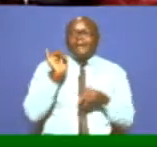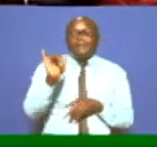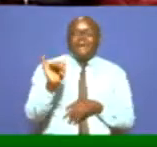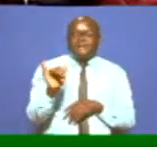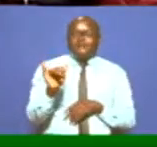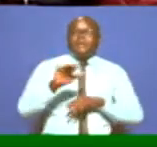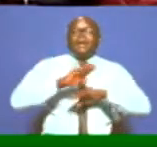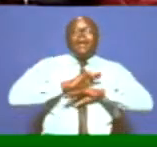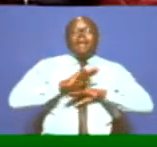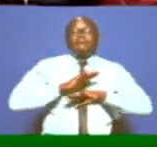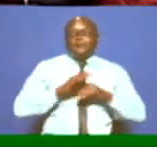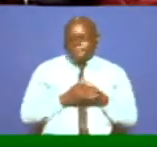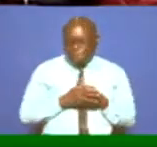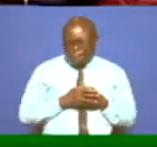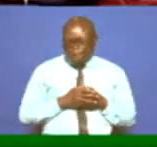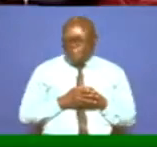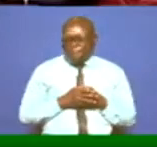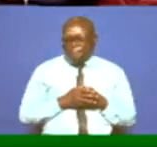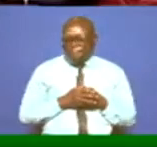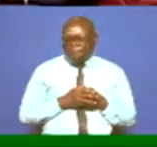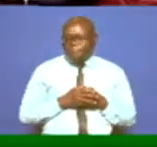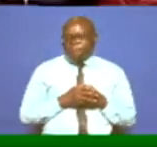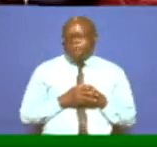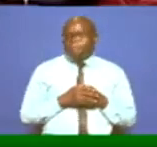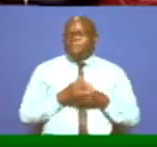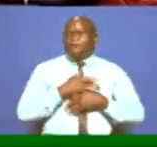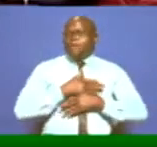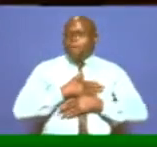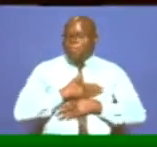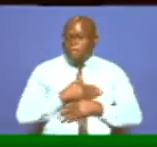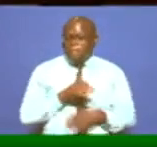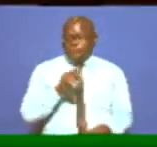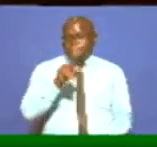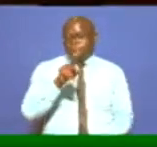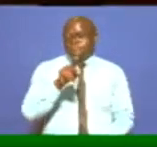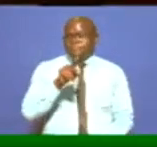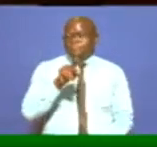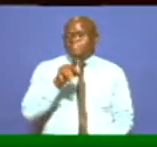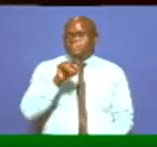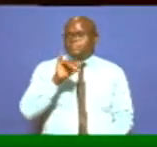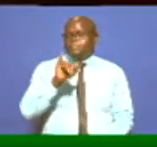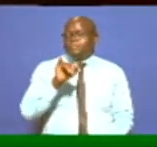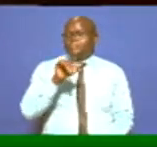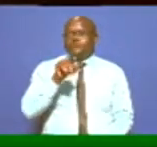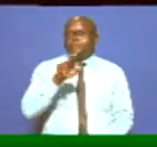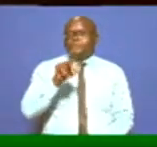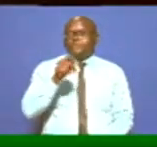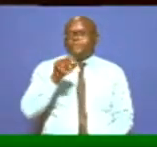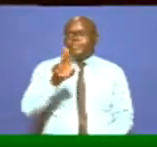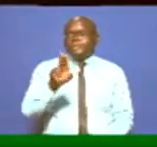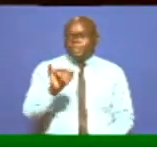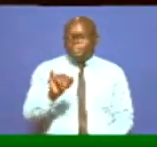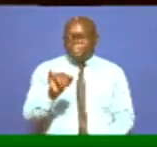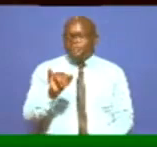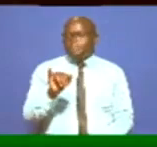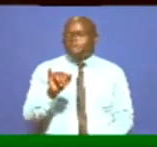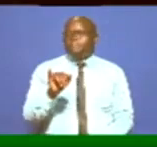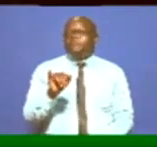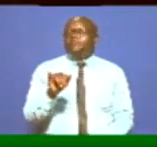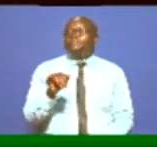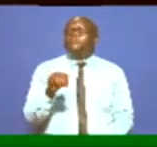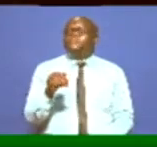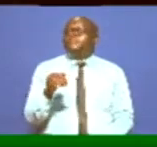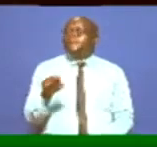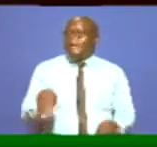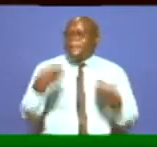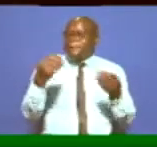enough. Let's go to the Honorable Kutui. The majority whip, you had a shot on that bit. I'll give